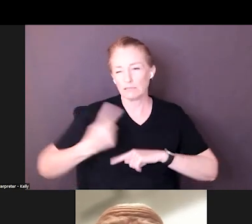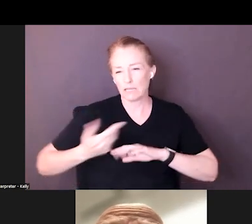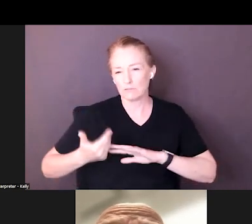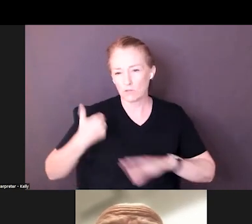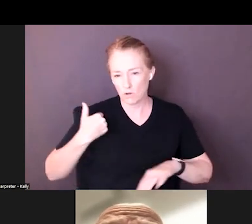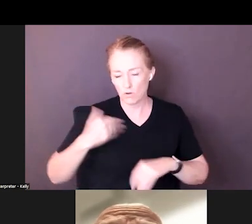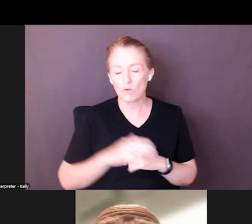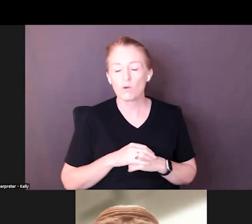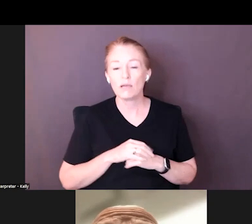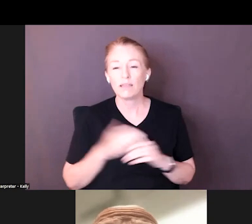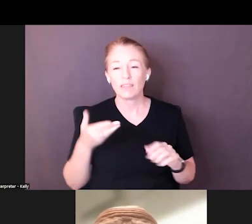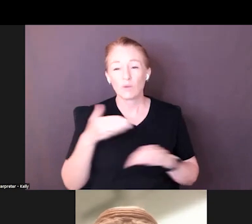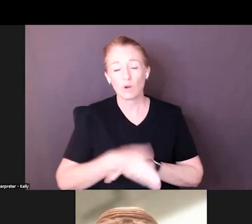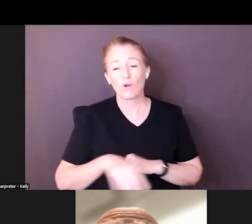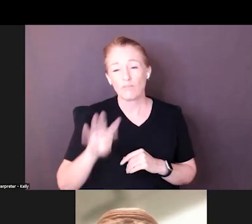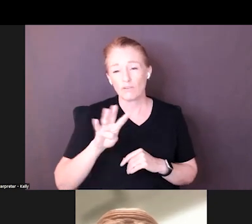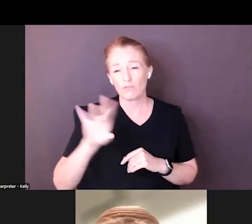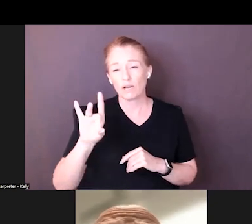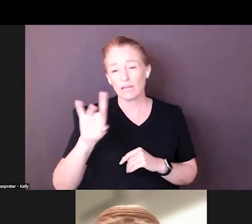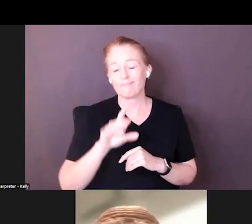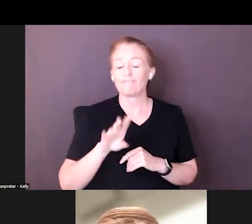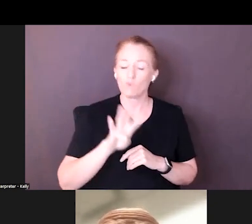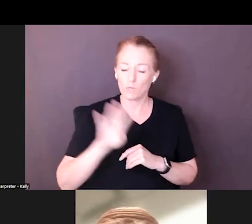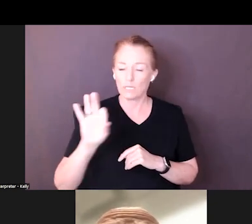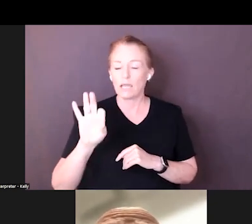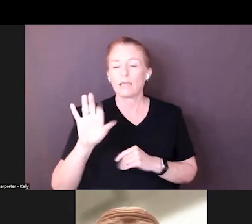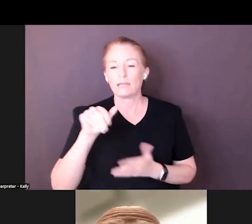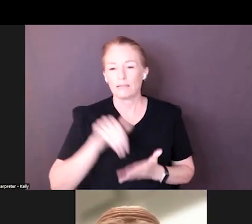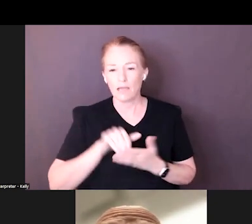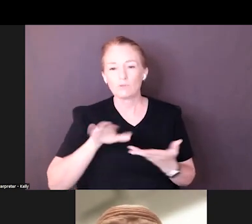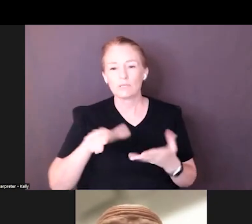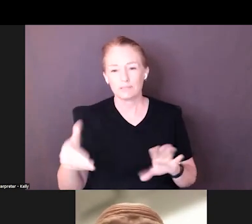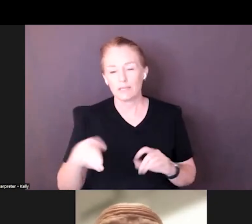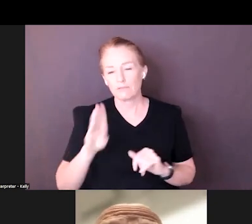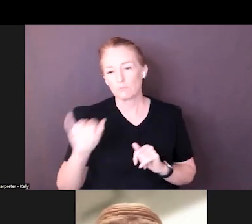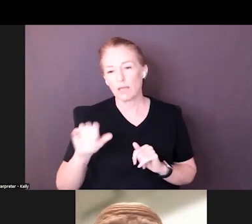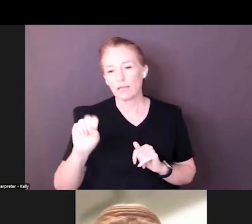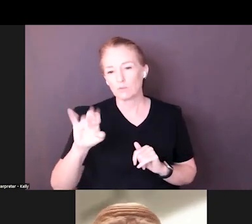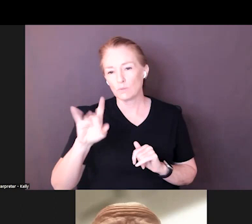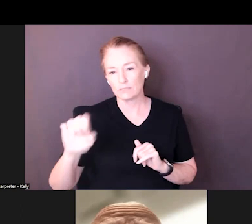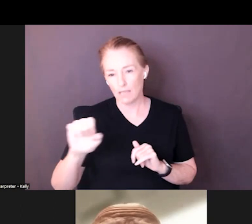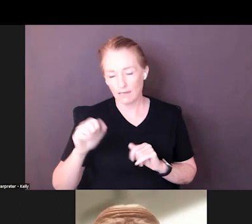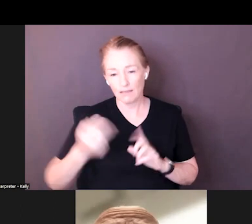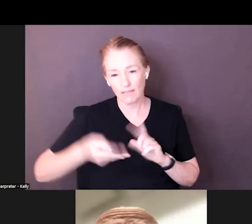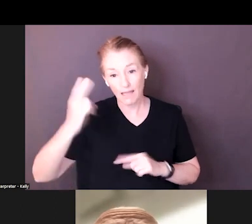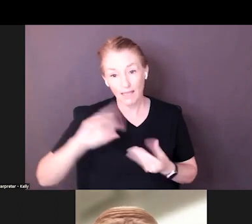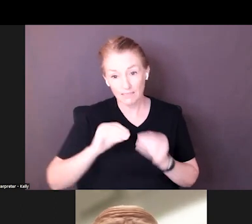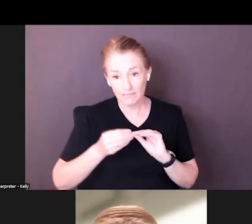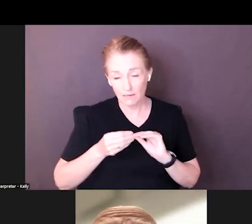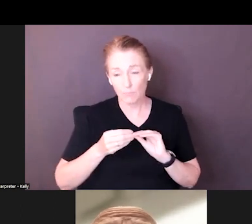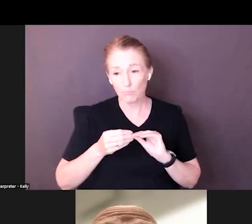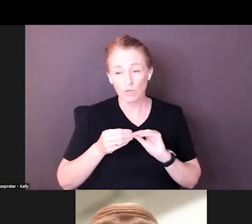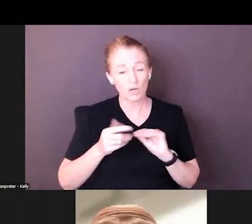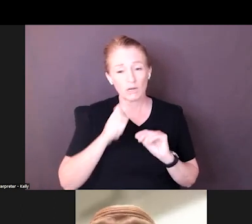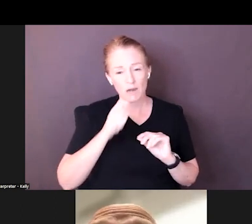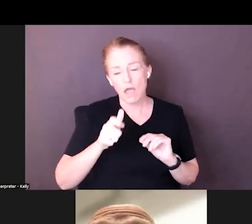tragically, there were over 49,000 deaths by suicide, the highest number, not necessarily